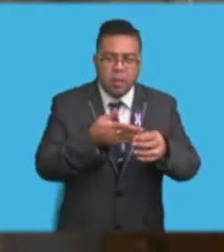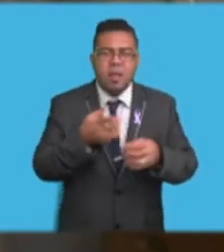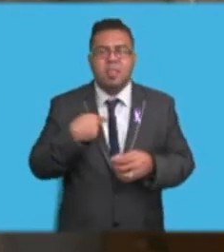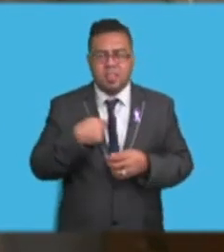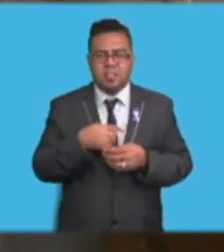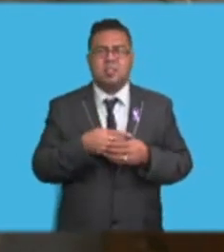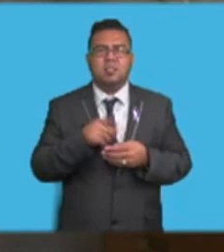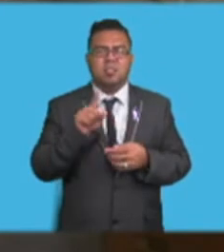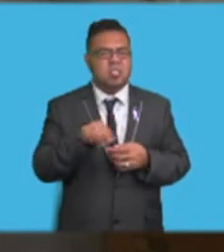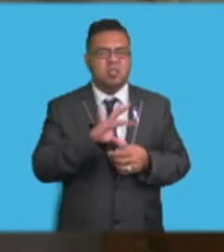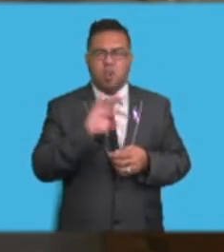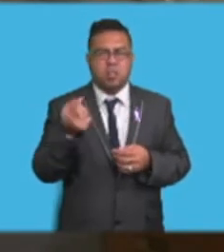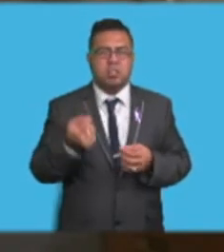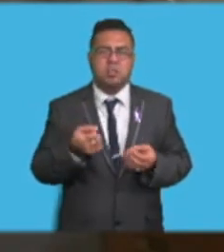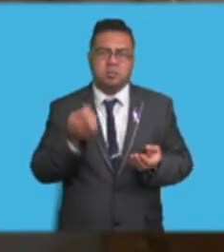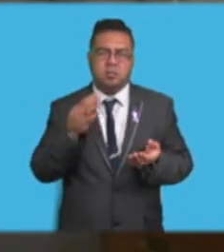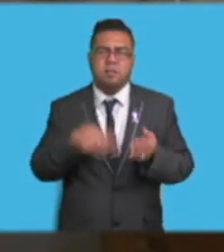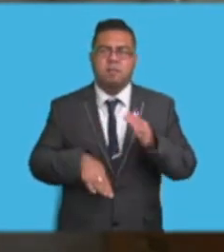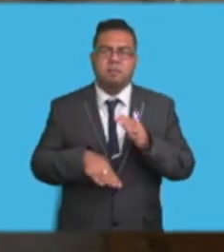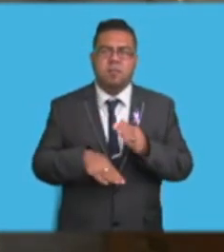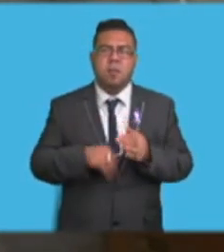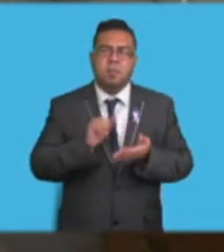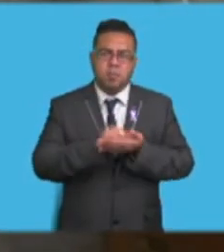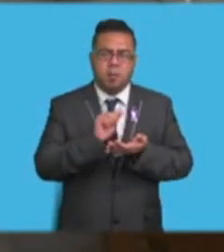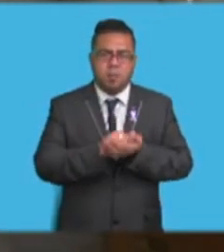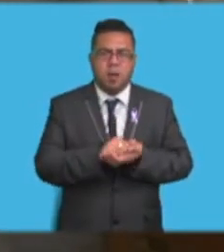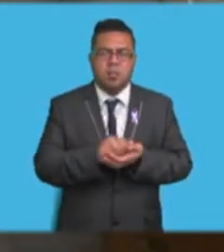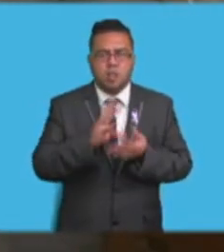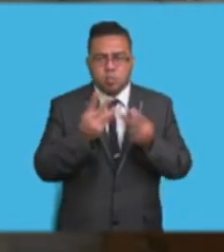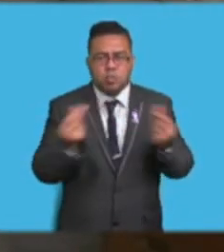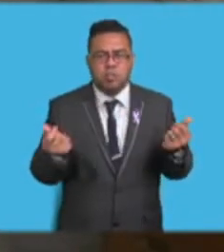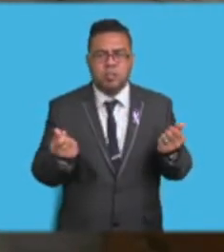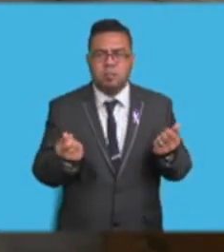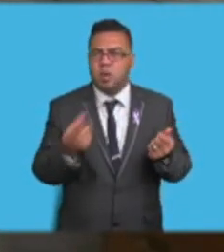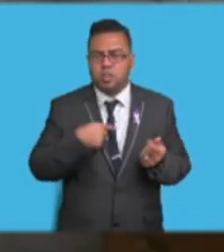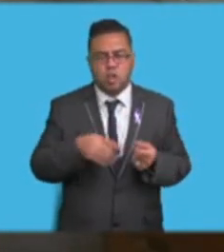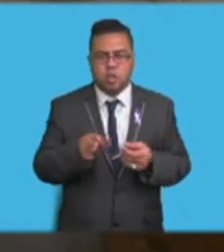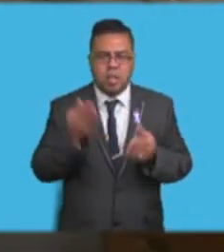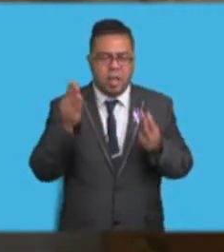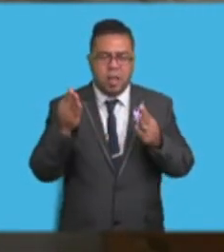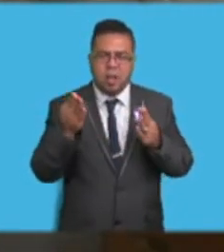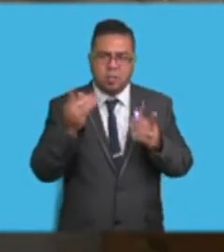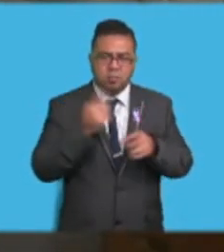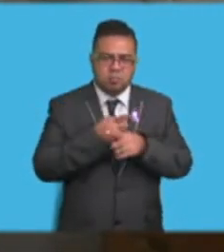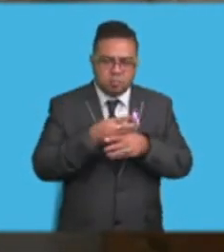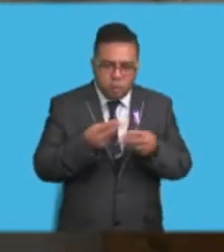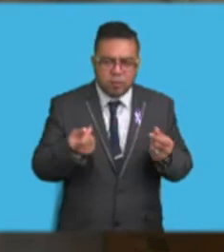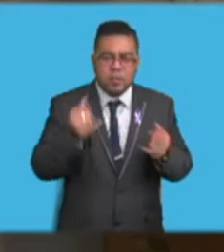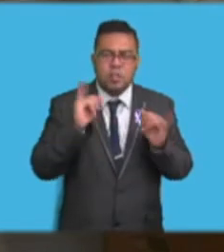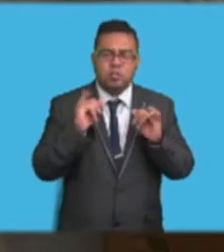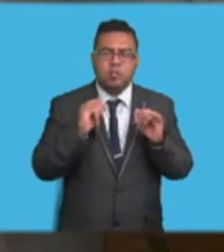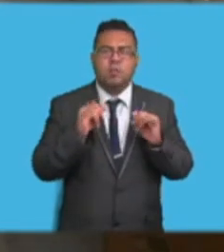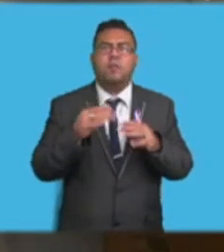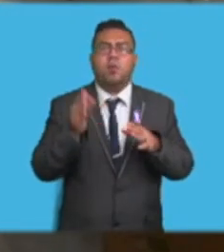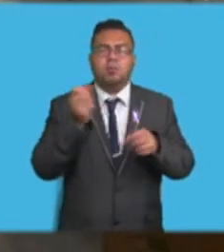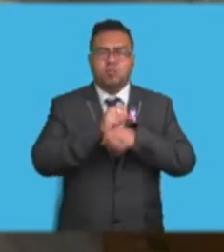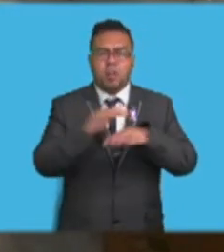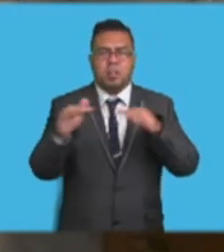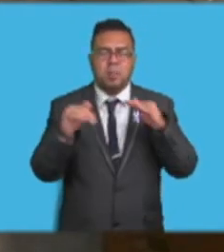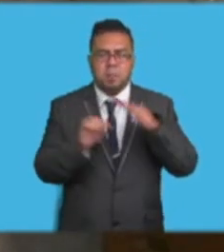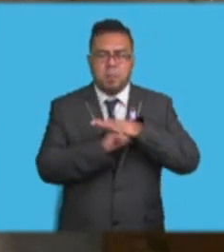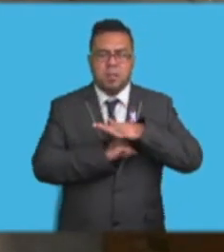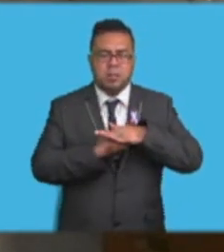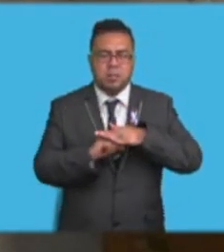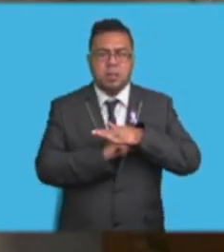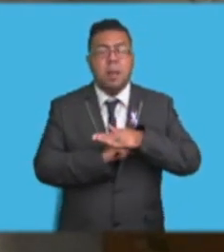a band-aid solution, which do not address the root causes of gender inequality. We believe that a more focused effort on addressing these